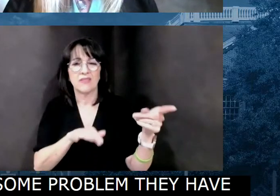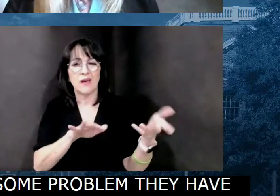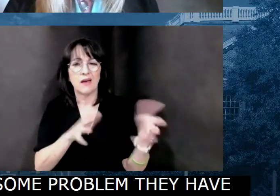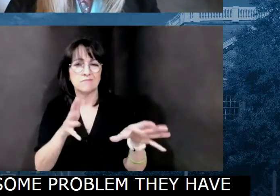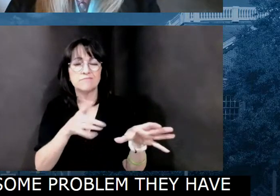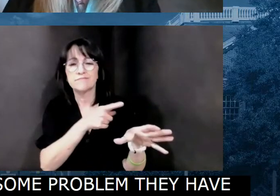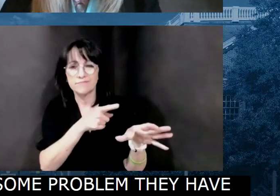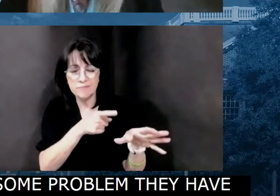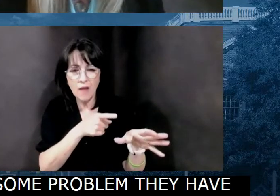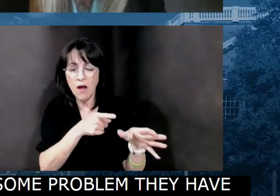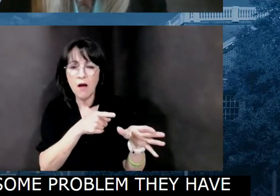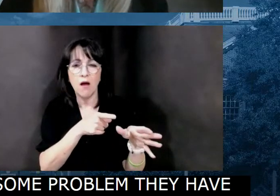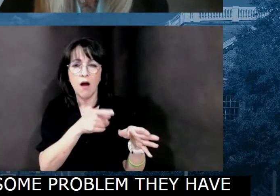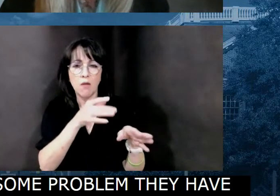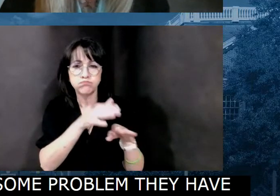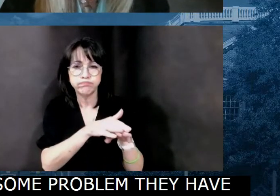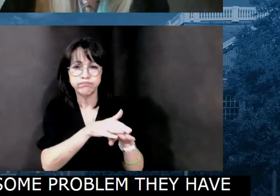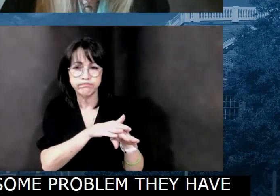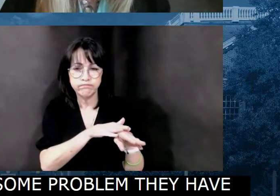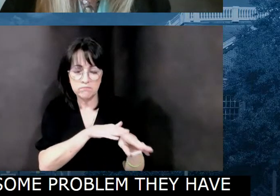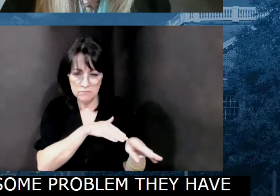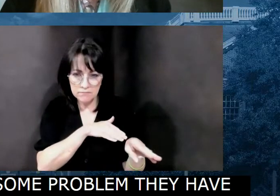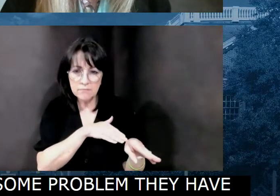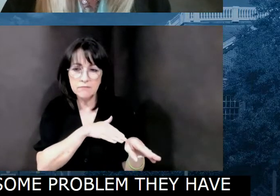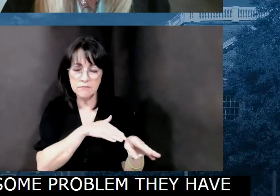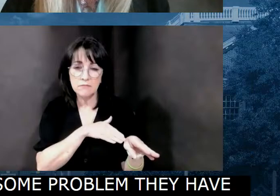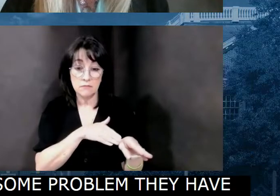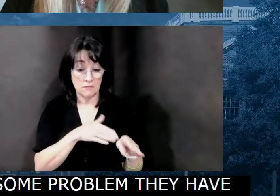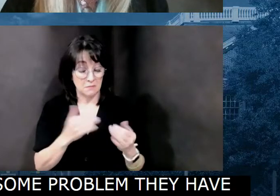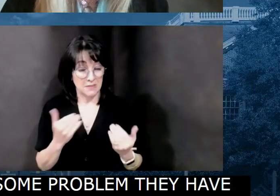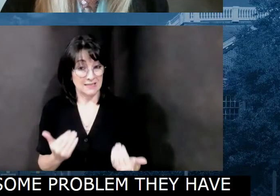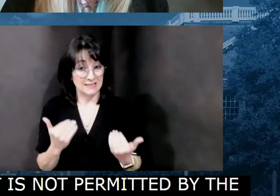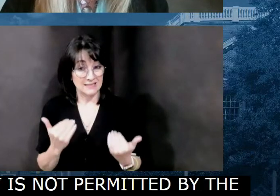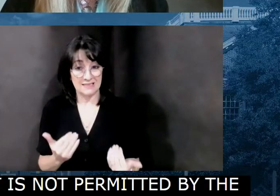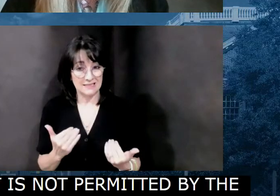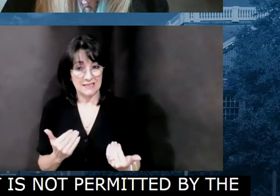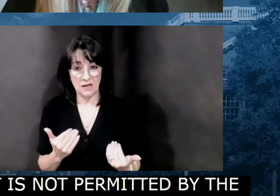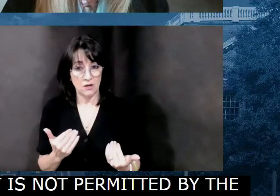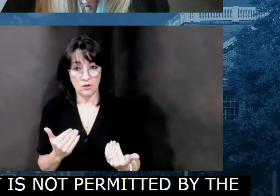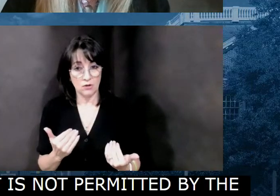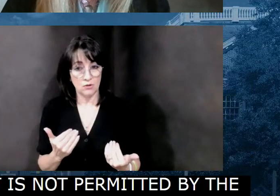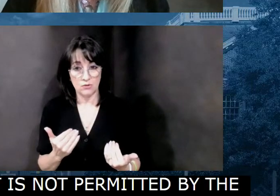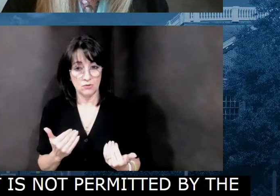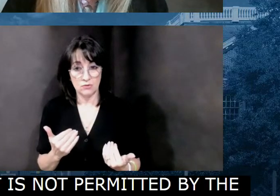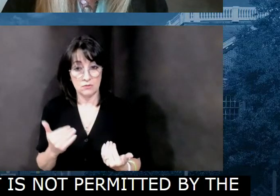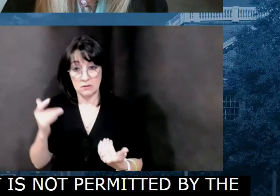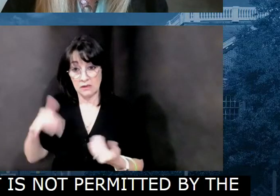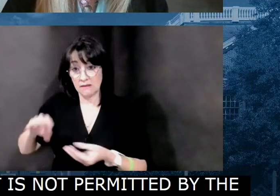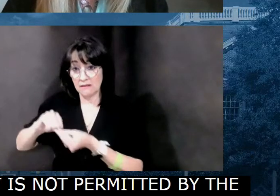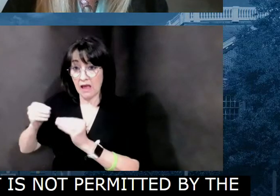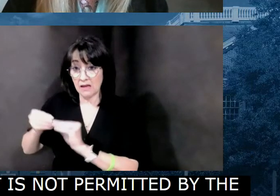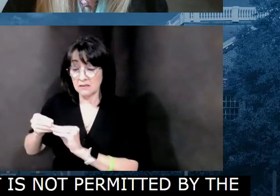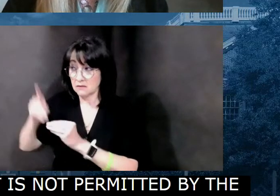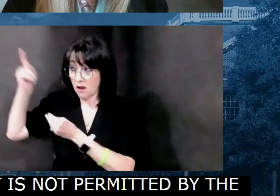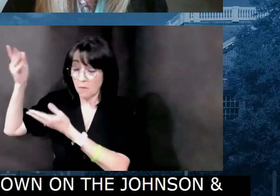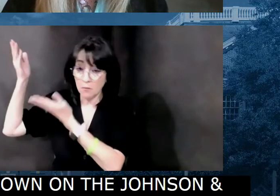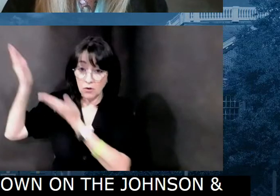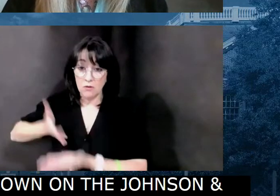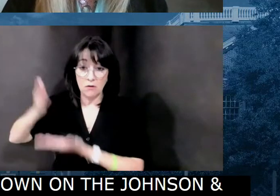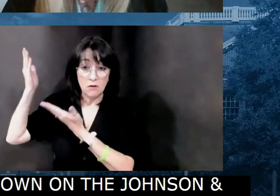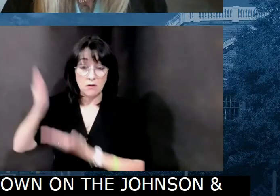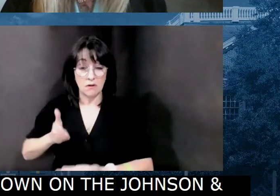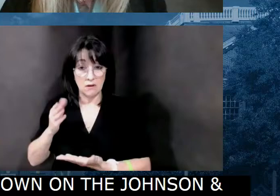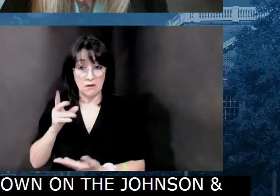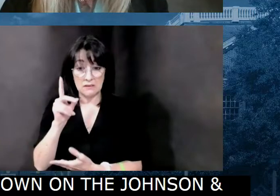Johnson & Johnson front. But right now, we can't use the amount that's being allocated to Delaware based on our demand. AJ,